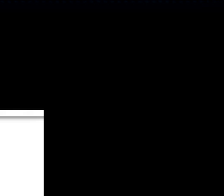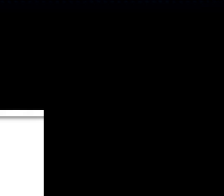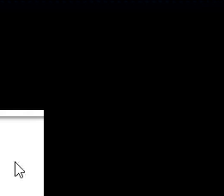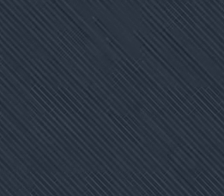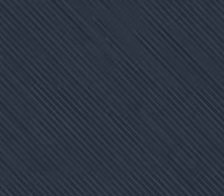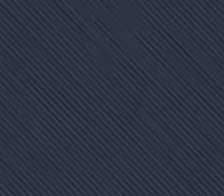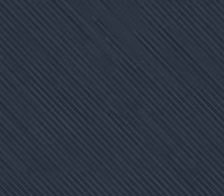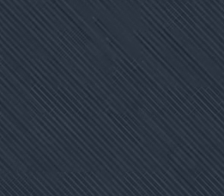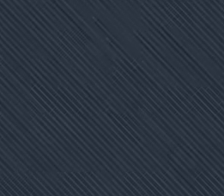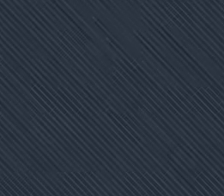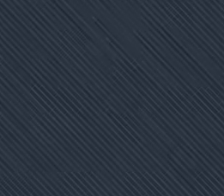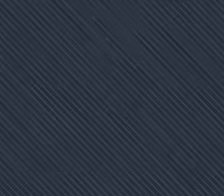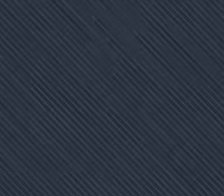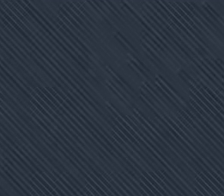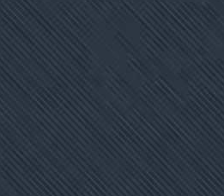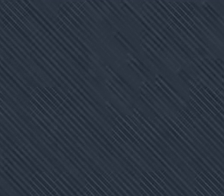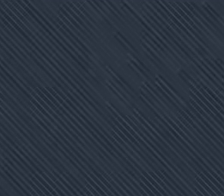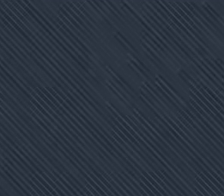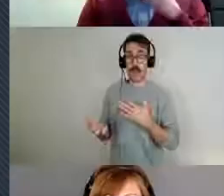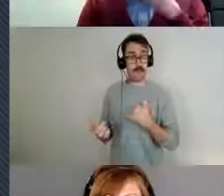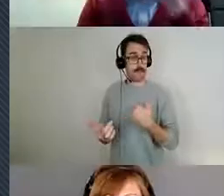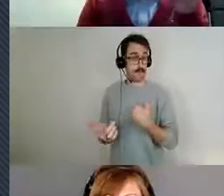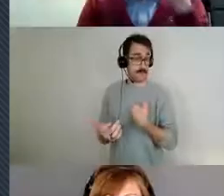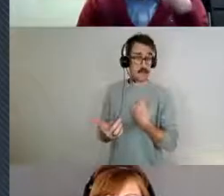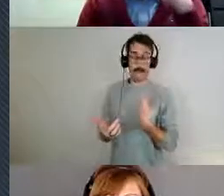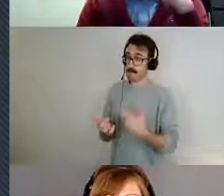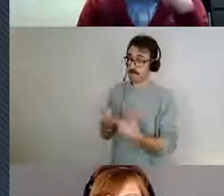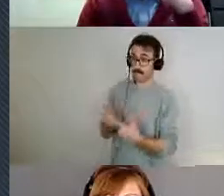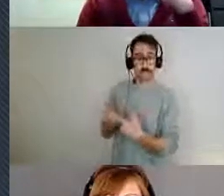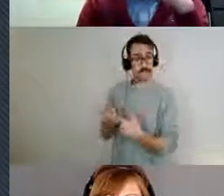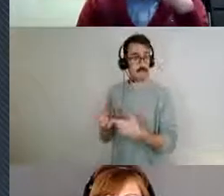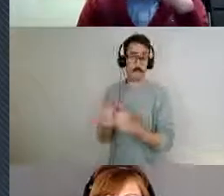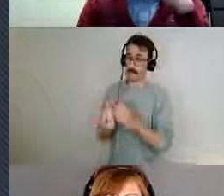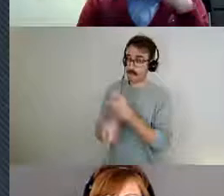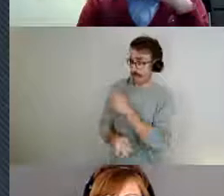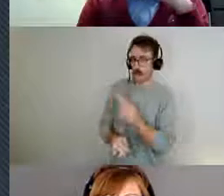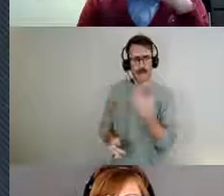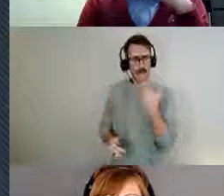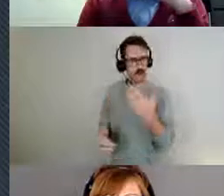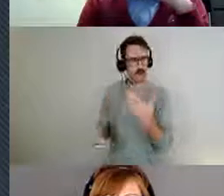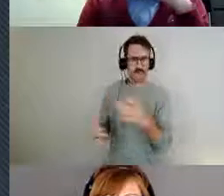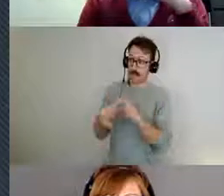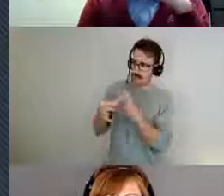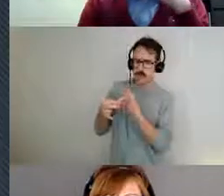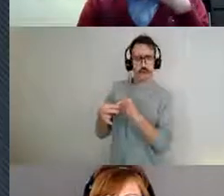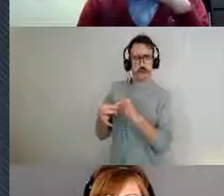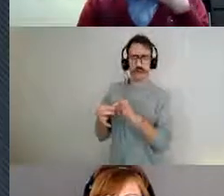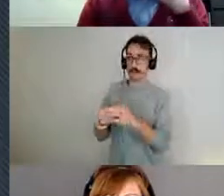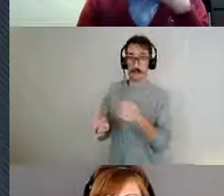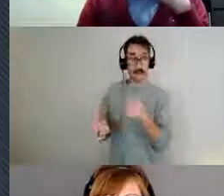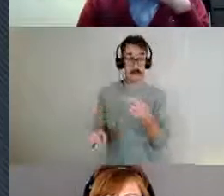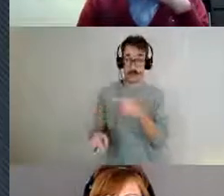I talked to the patient. I had a good rapport with him, and he insisted that if